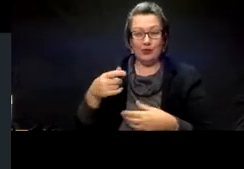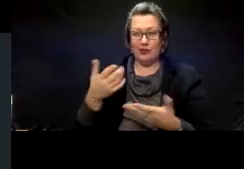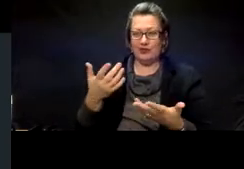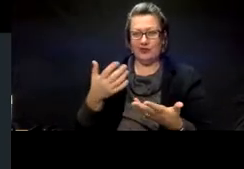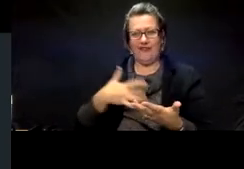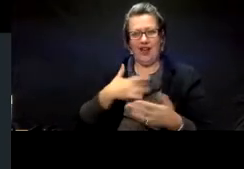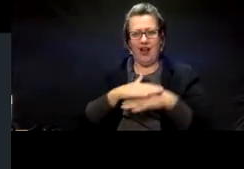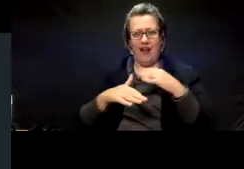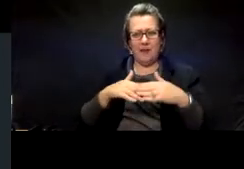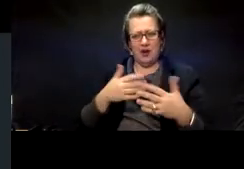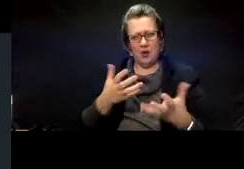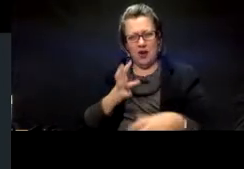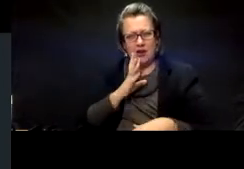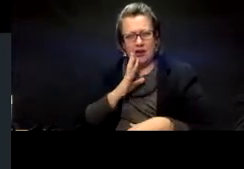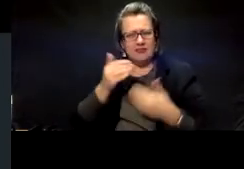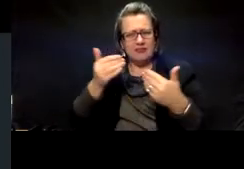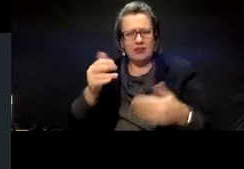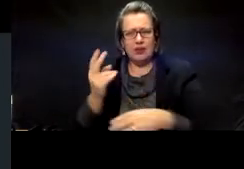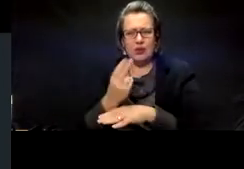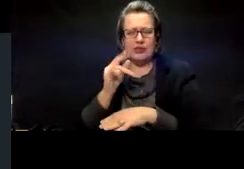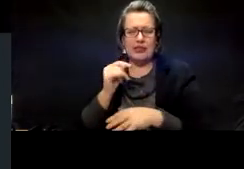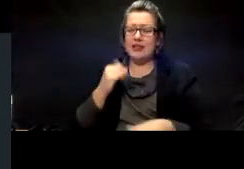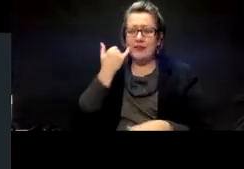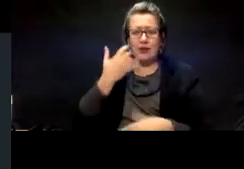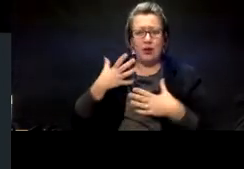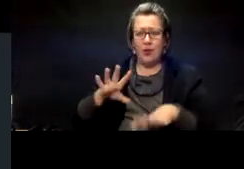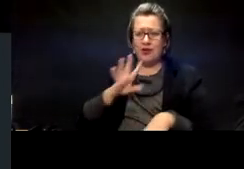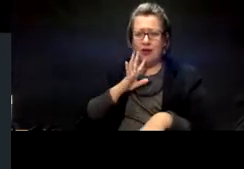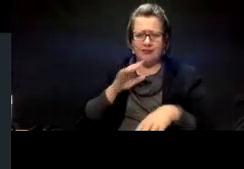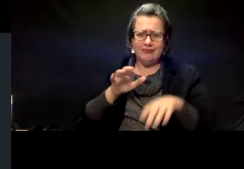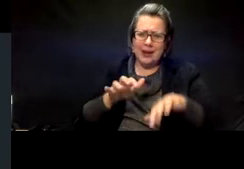for any of you who feel uncomfortable